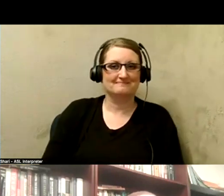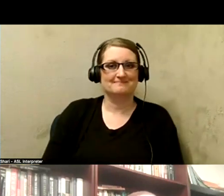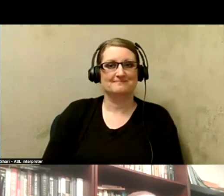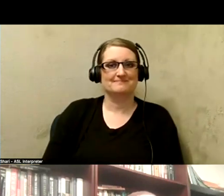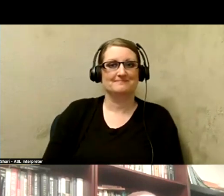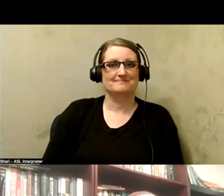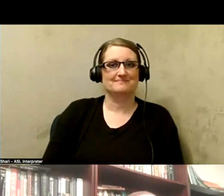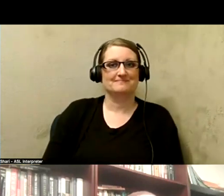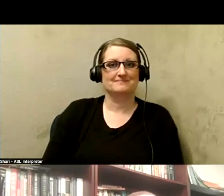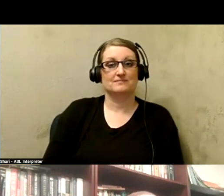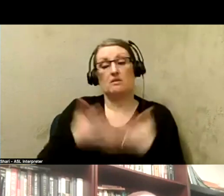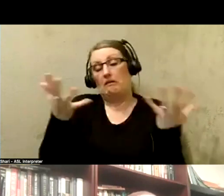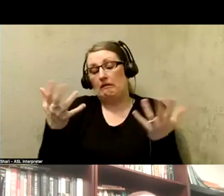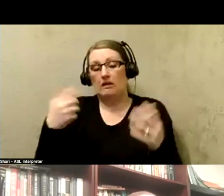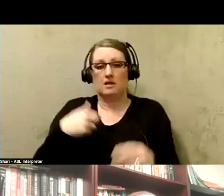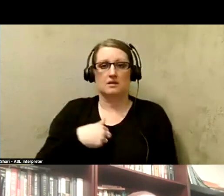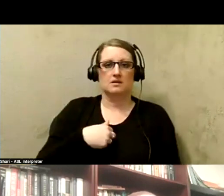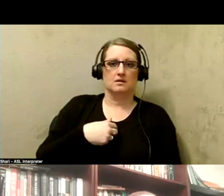I mean, something